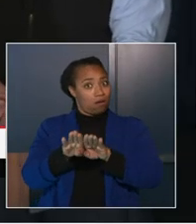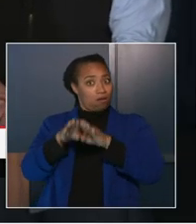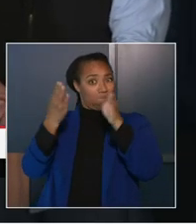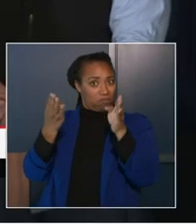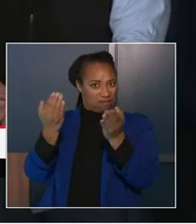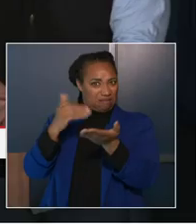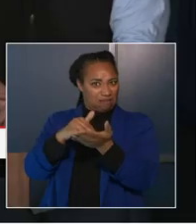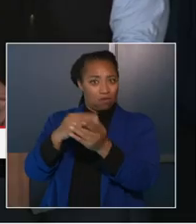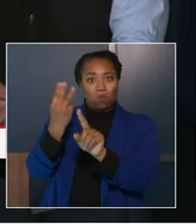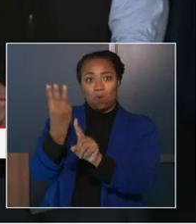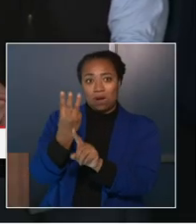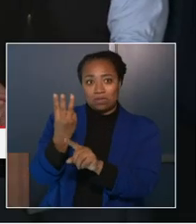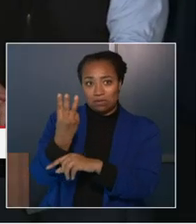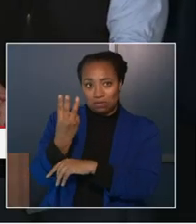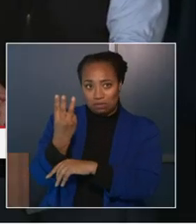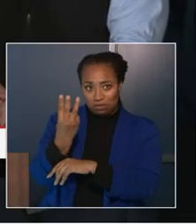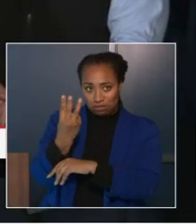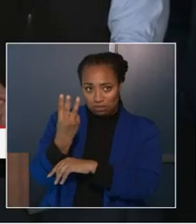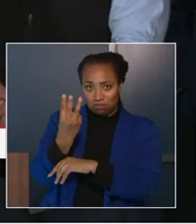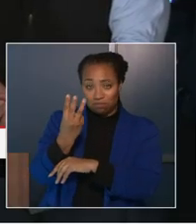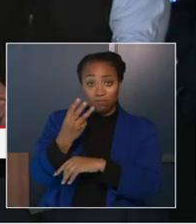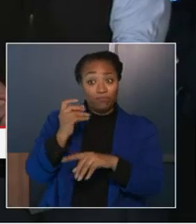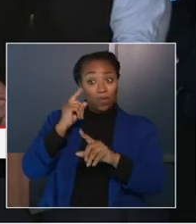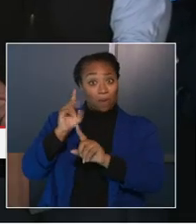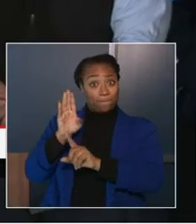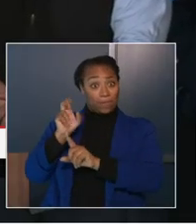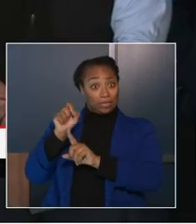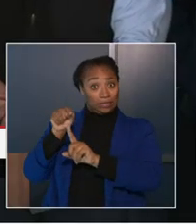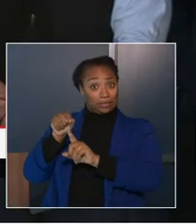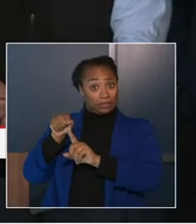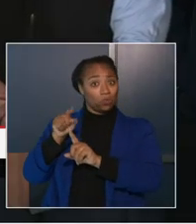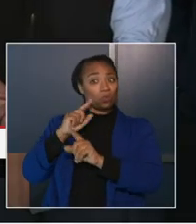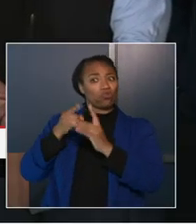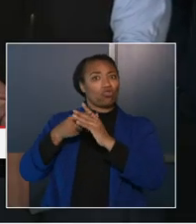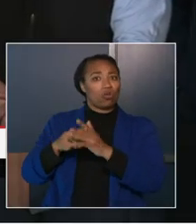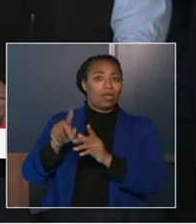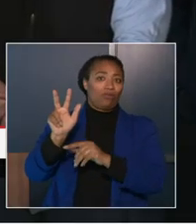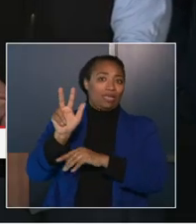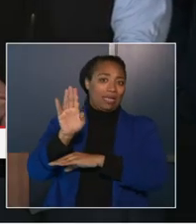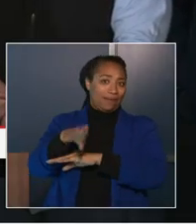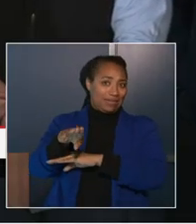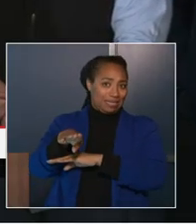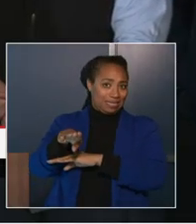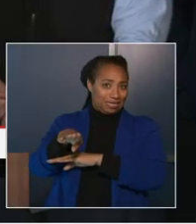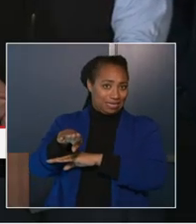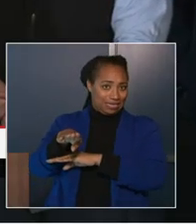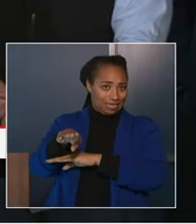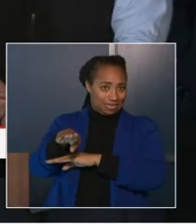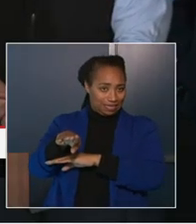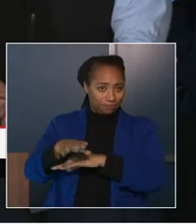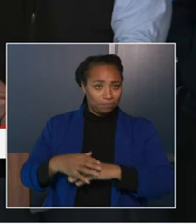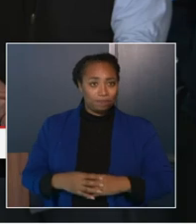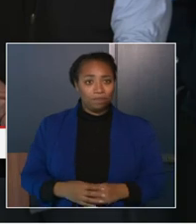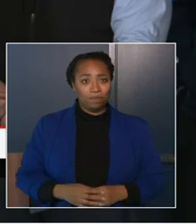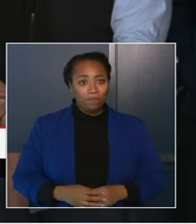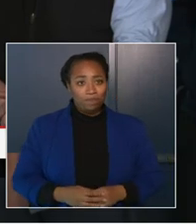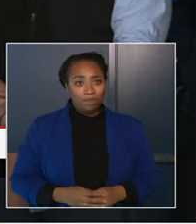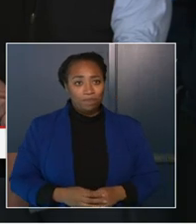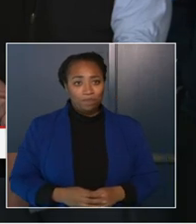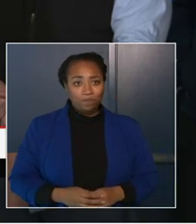until Thursday. I think it's around 3 p.m. So again, best thing we can do here is everyone stay at home, enjoy watching the weather on